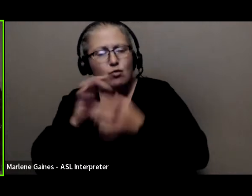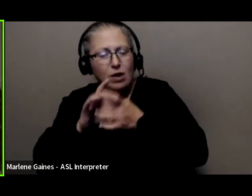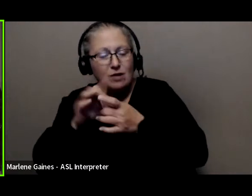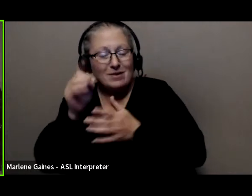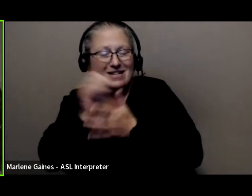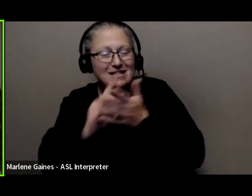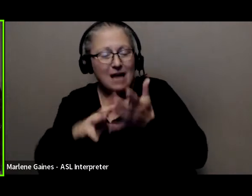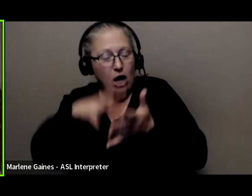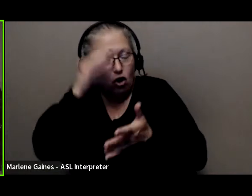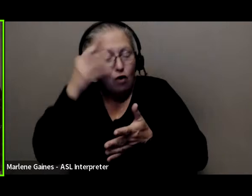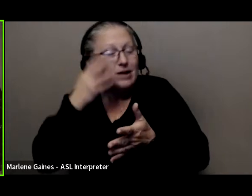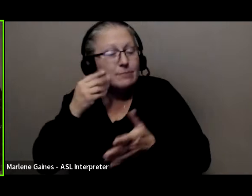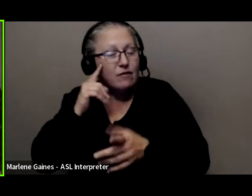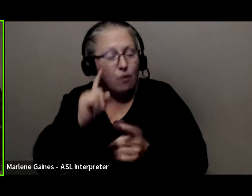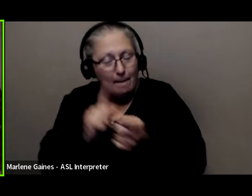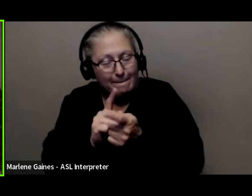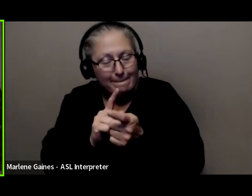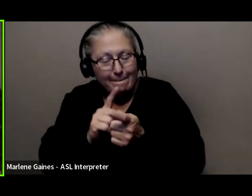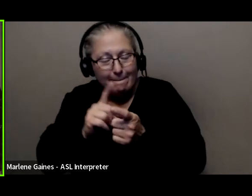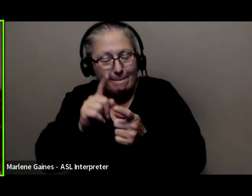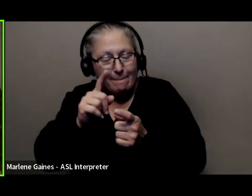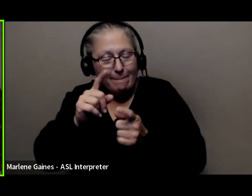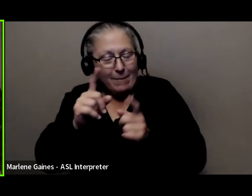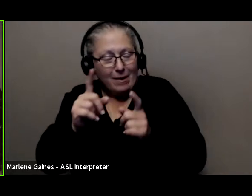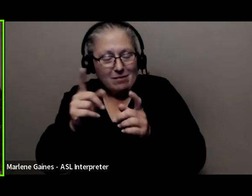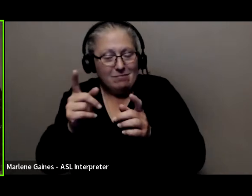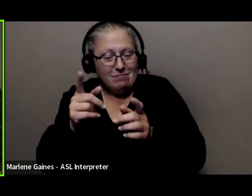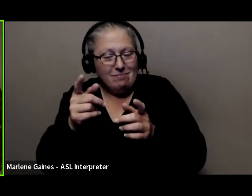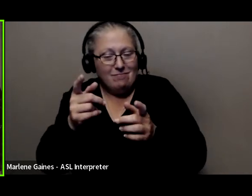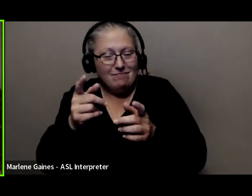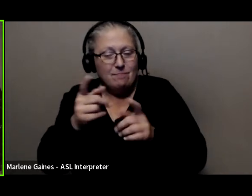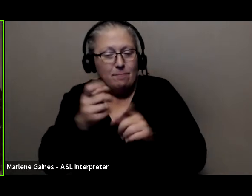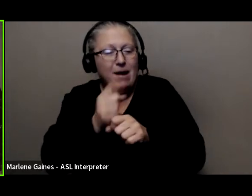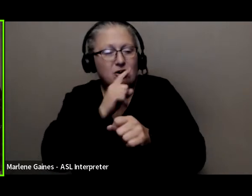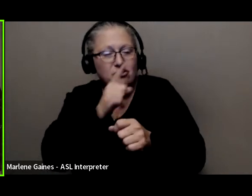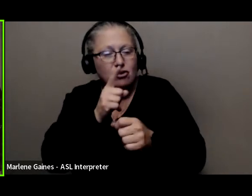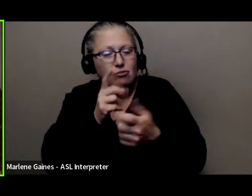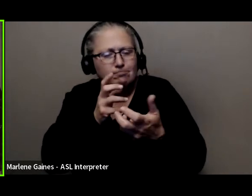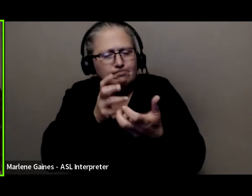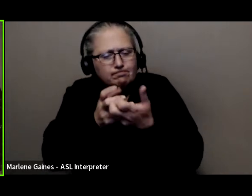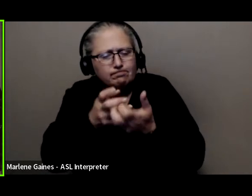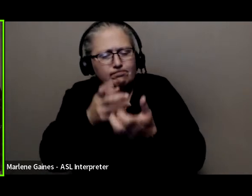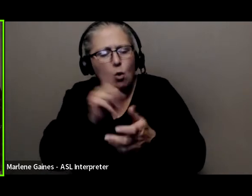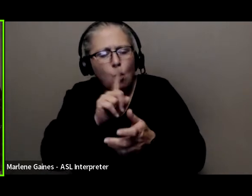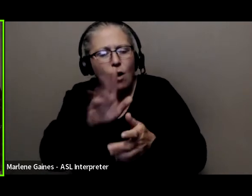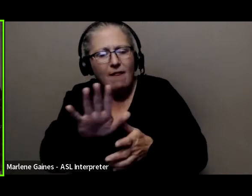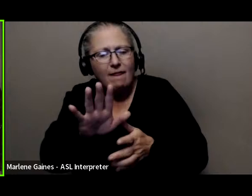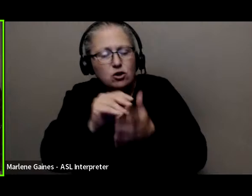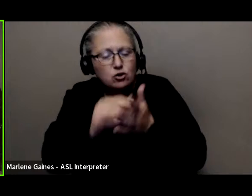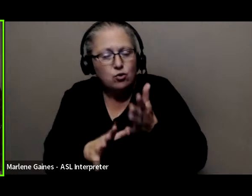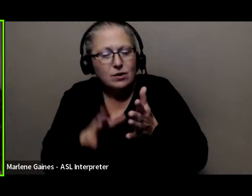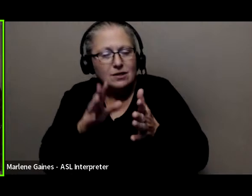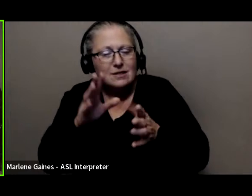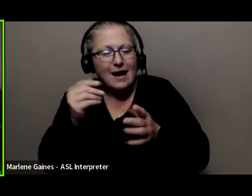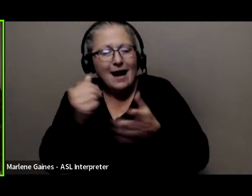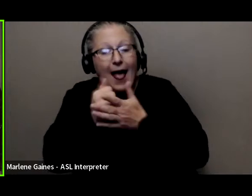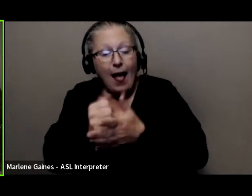learning experiences to meet them where they are, to get them where they need to be. I hope that that helps.